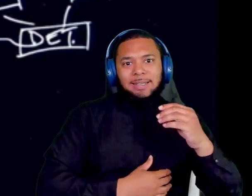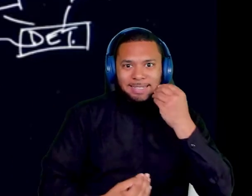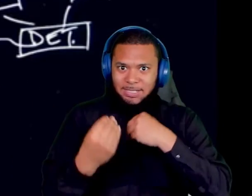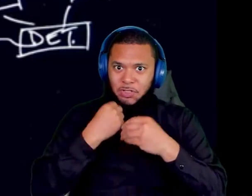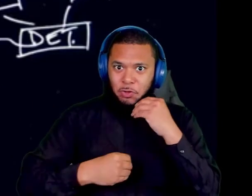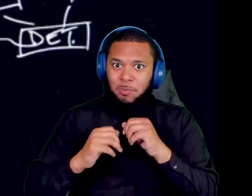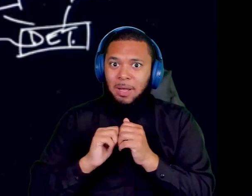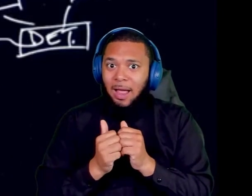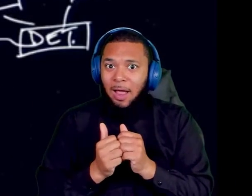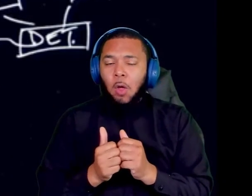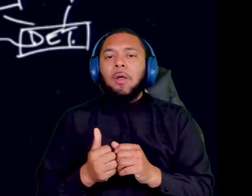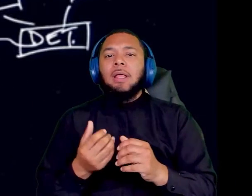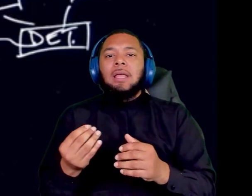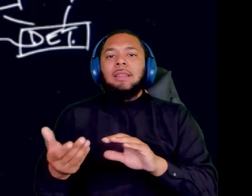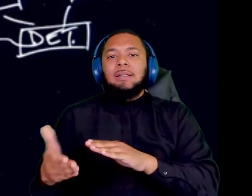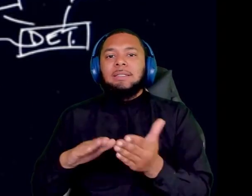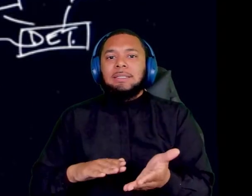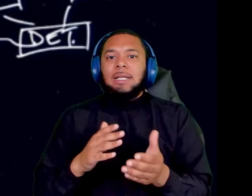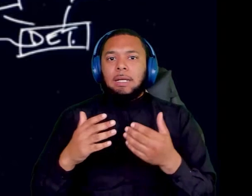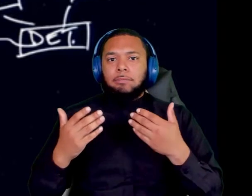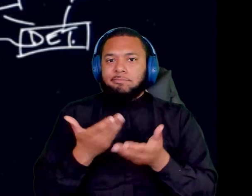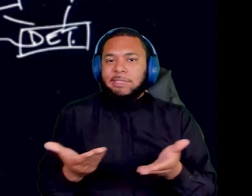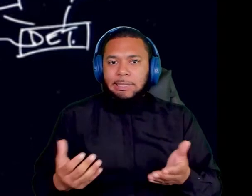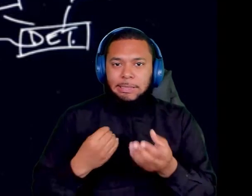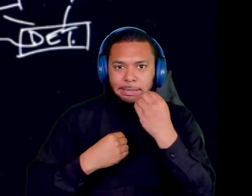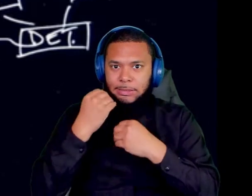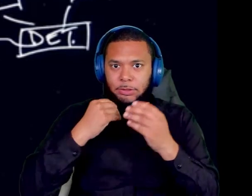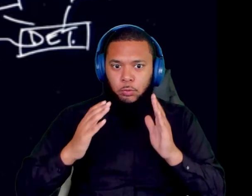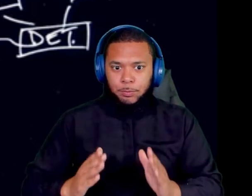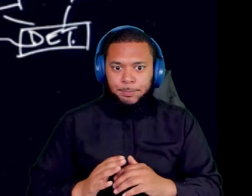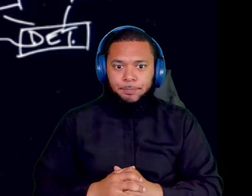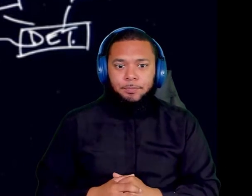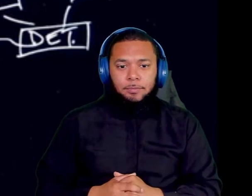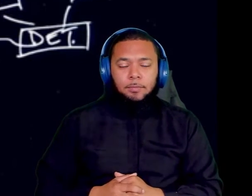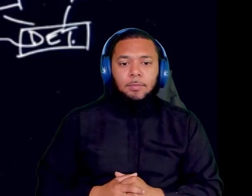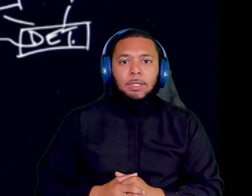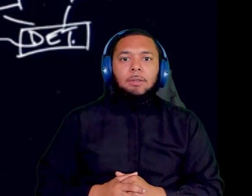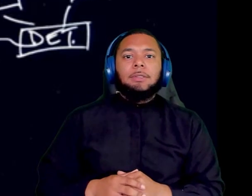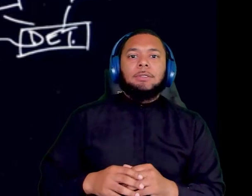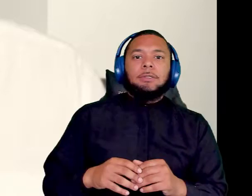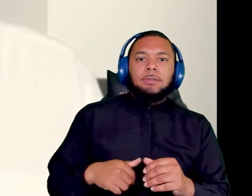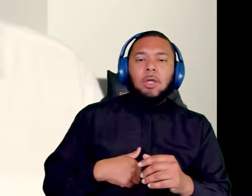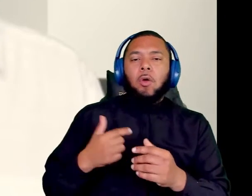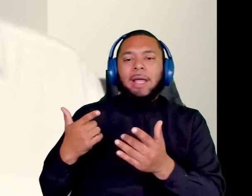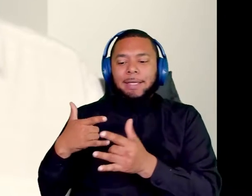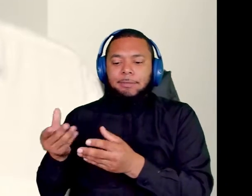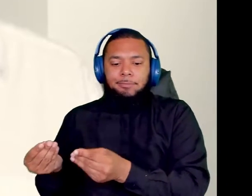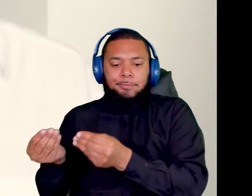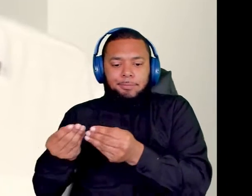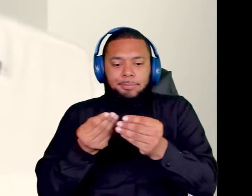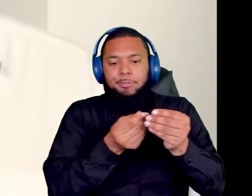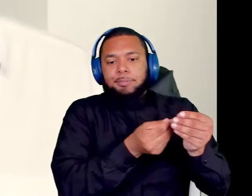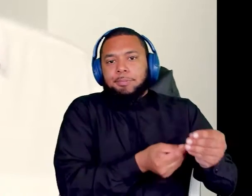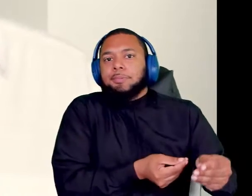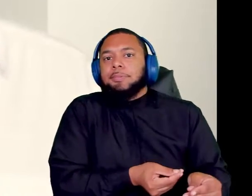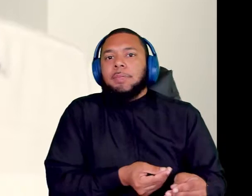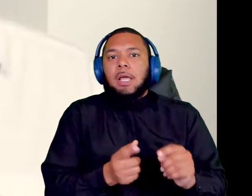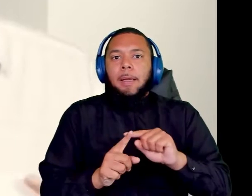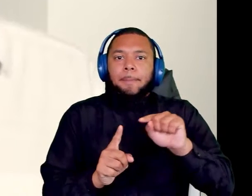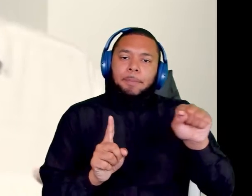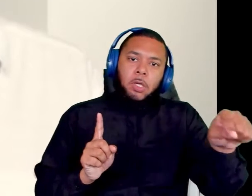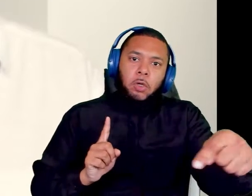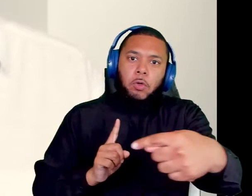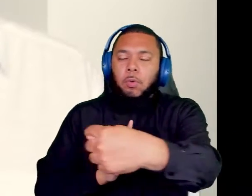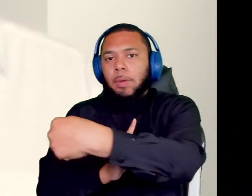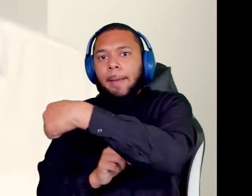the matter and energy coming through the oak tree to the deer, to the wolf, and eventually to the detritivores. We can also do this in kind